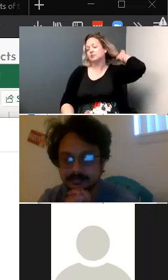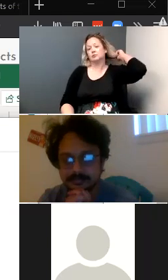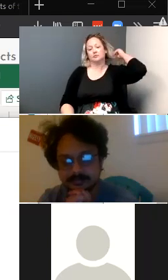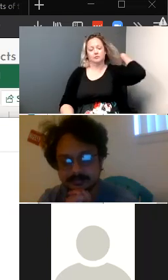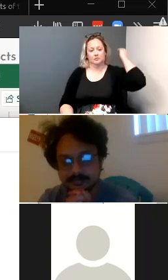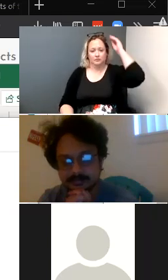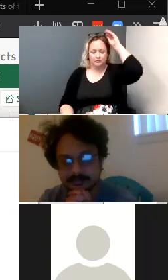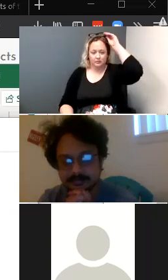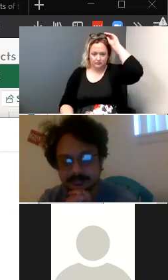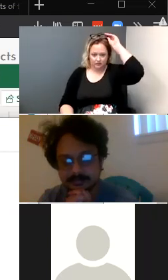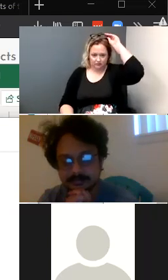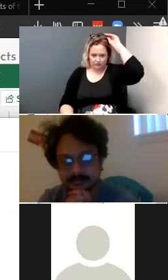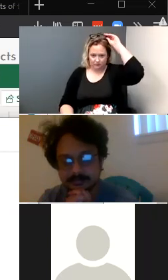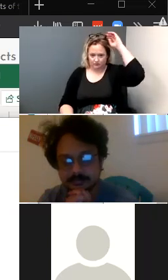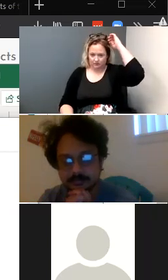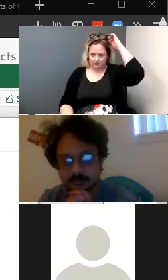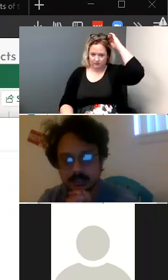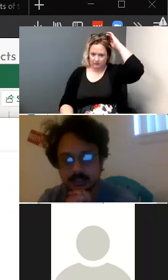Maybe if you have this sort of two-dimensional array.